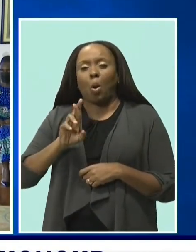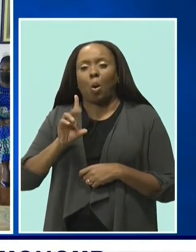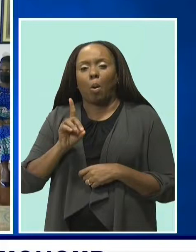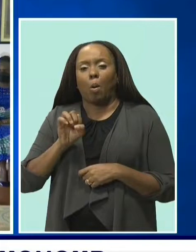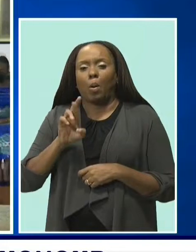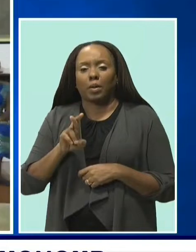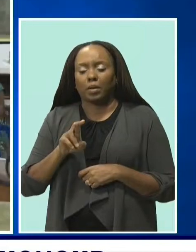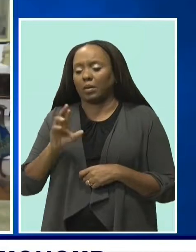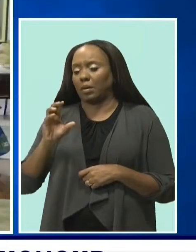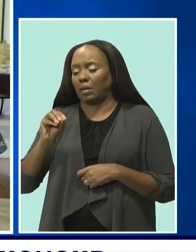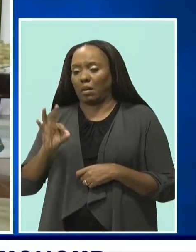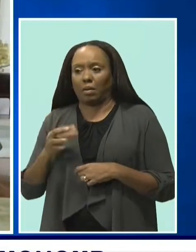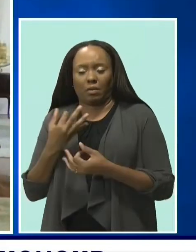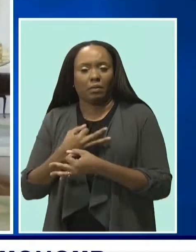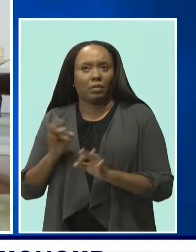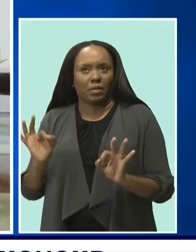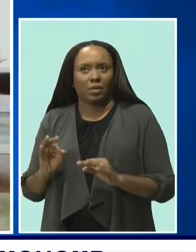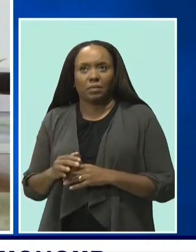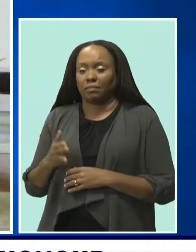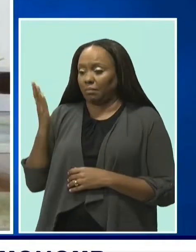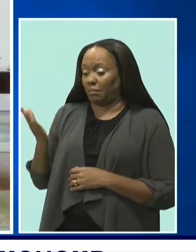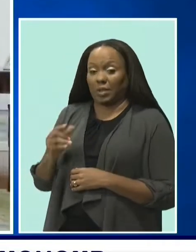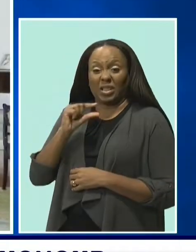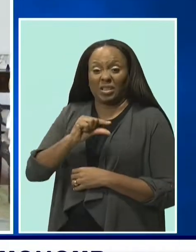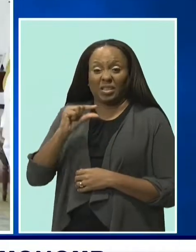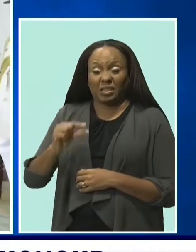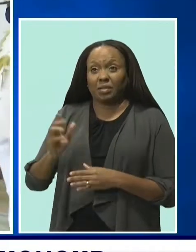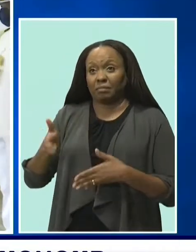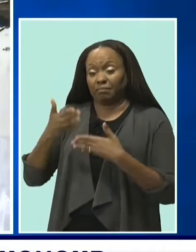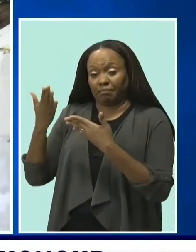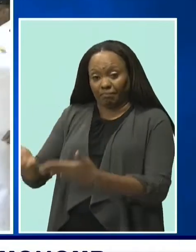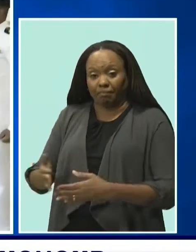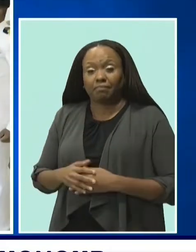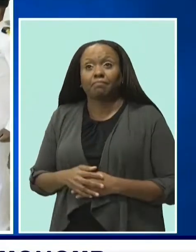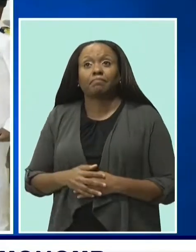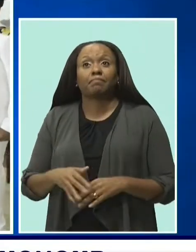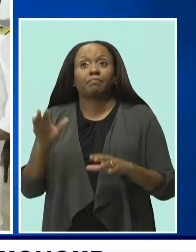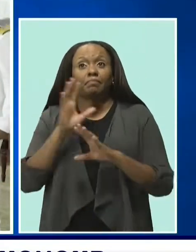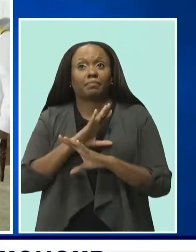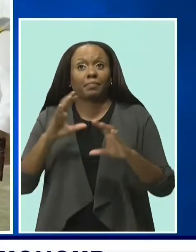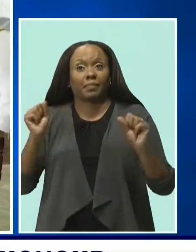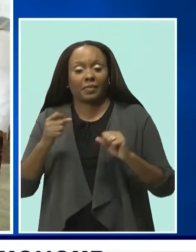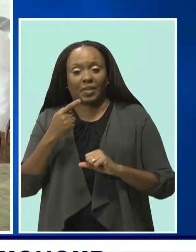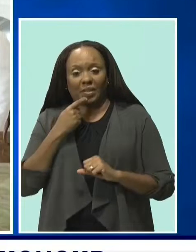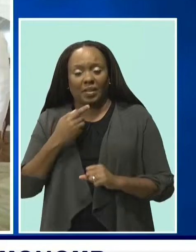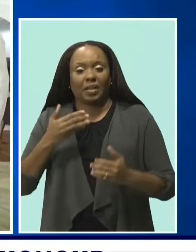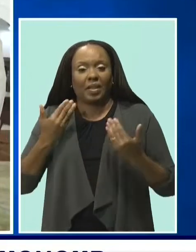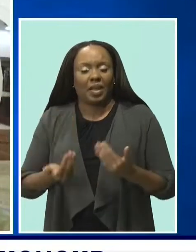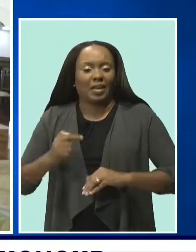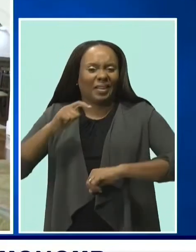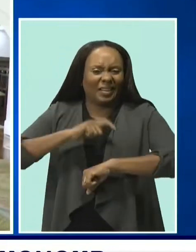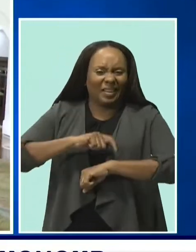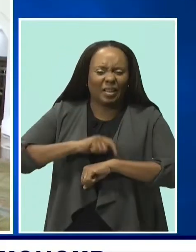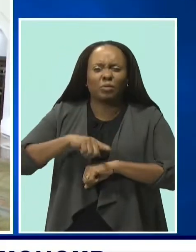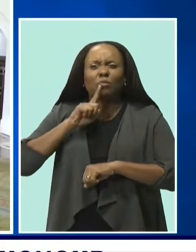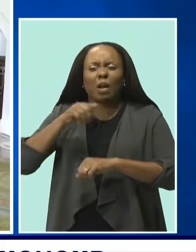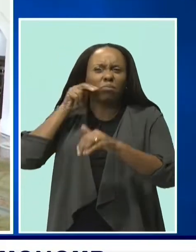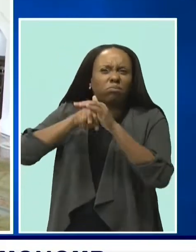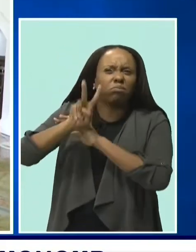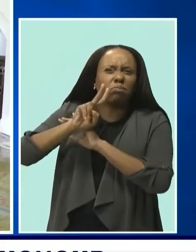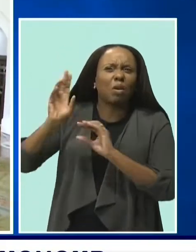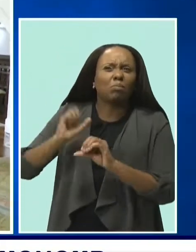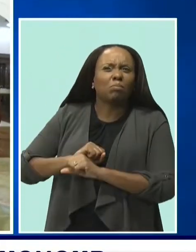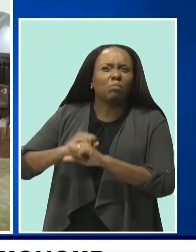Mason. While expressing gratitude for the great honor, President Kenyatta says this moment indicates a bright future